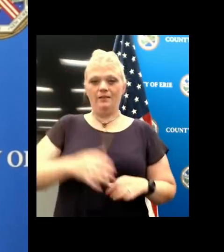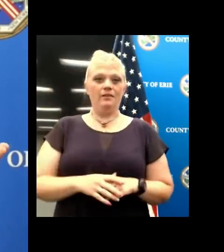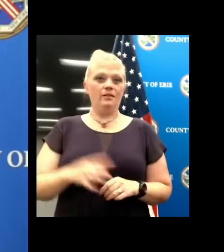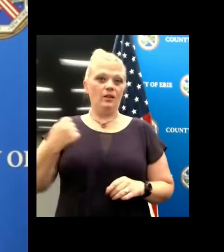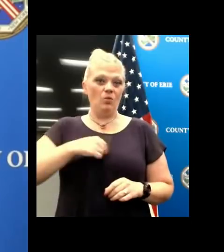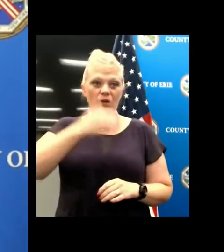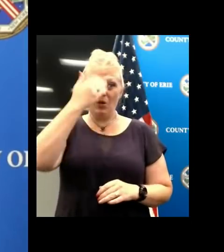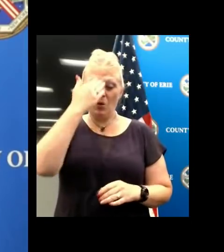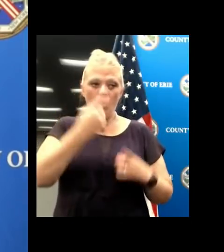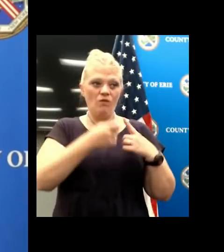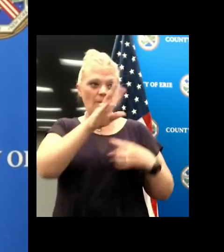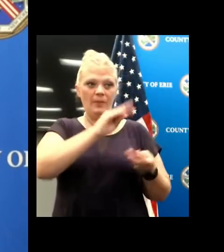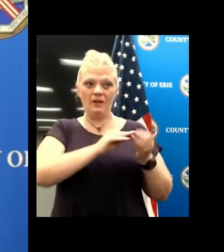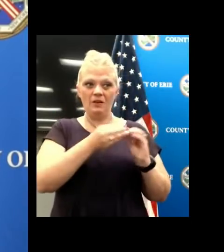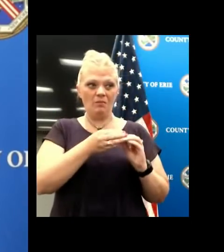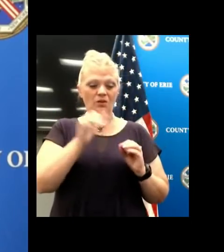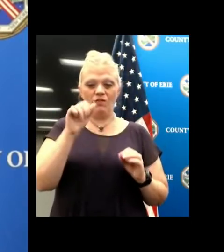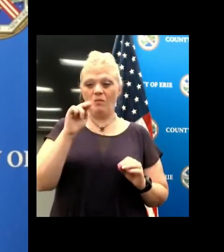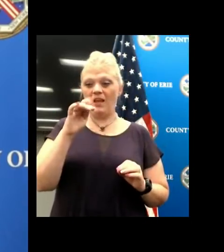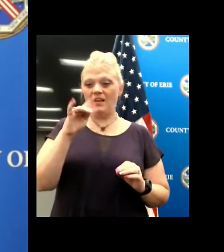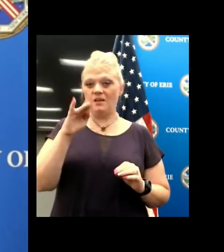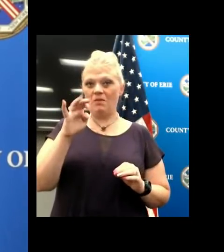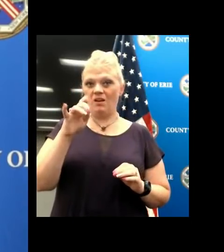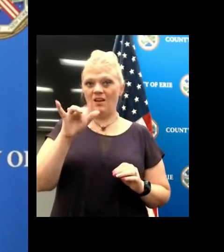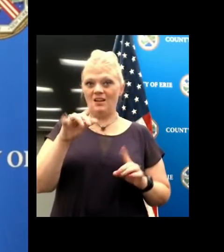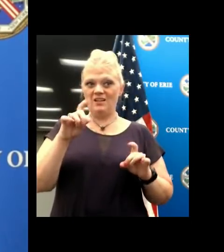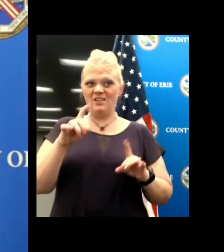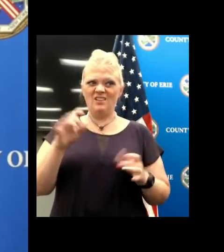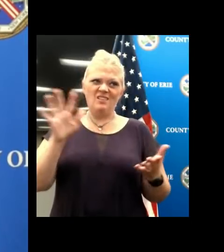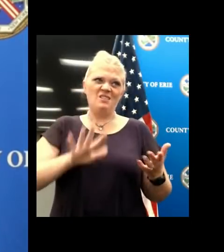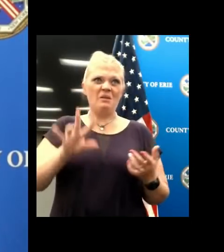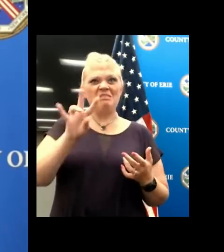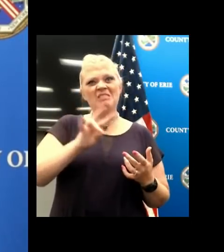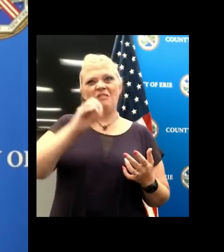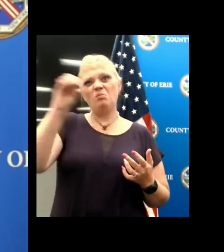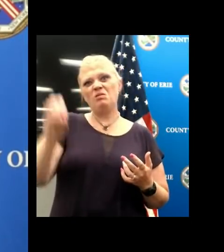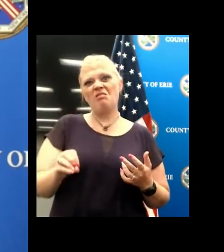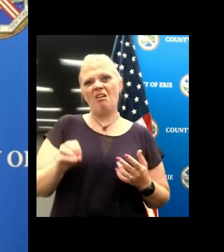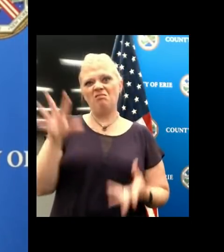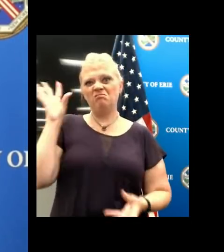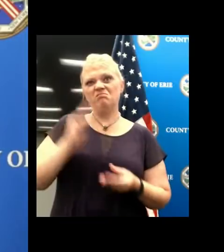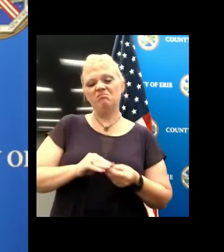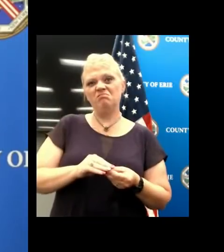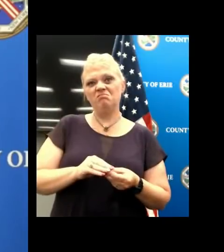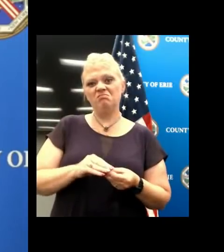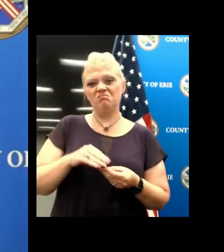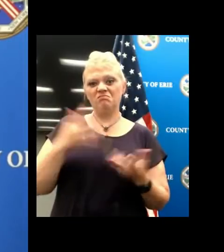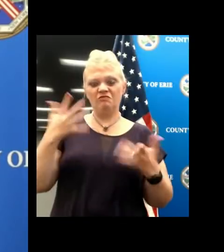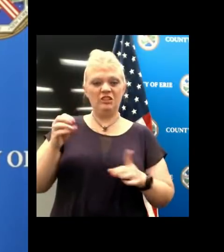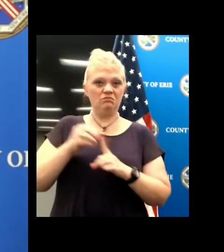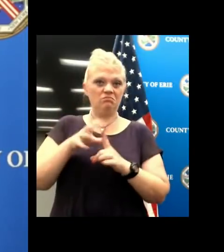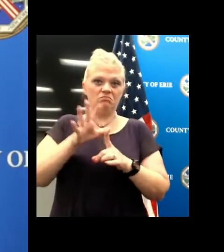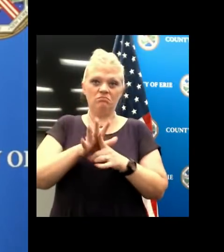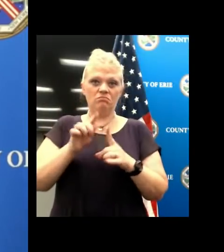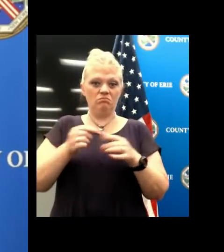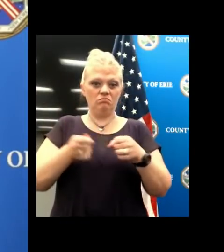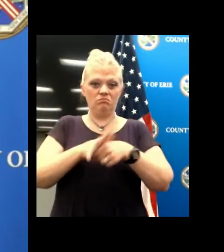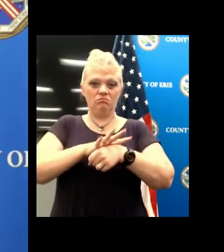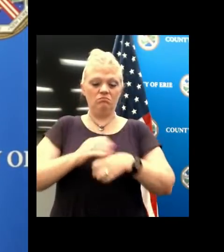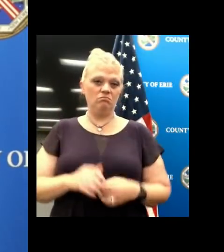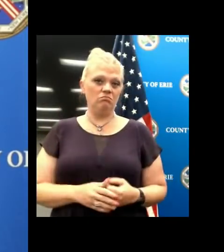based on the numbers from our antibody testing, that we're only about 7% of the population has been exposed to the